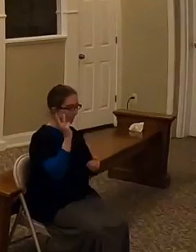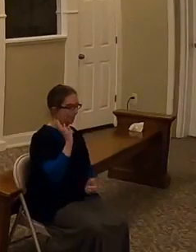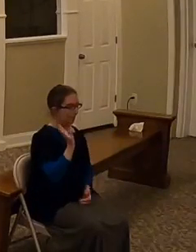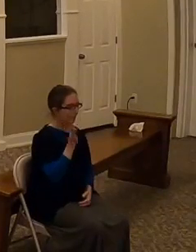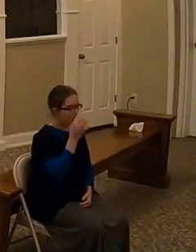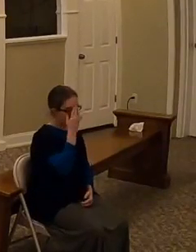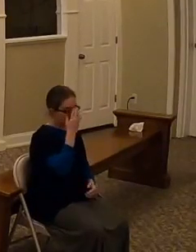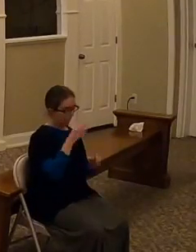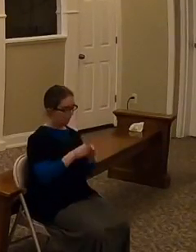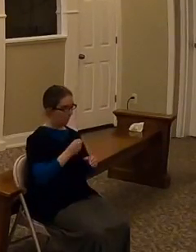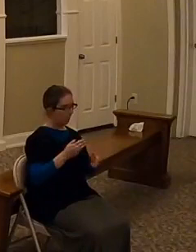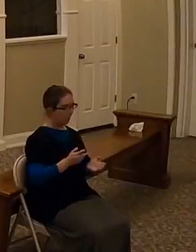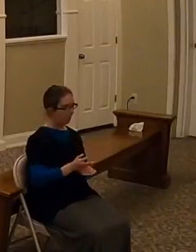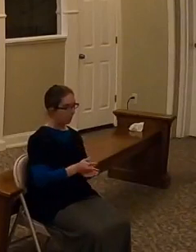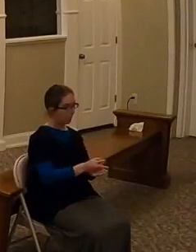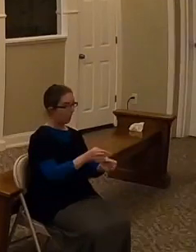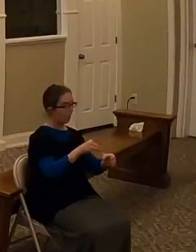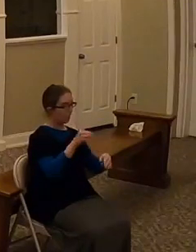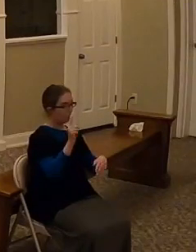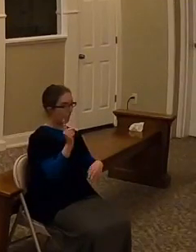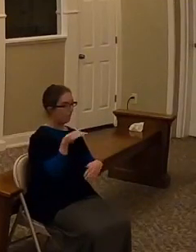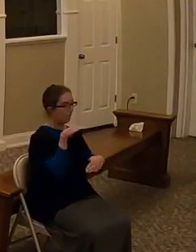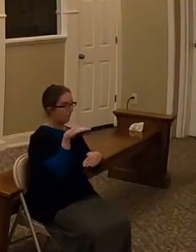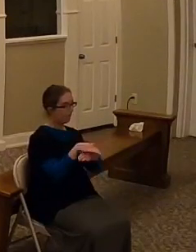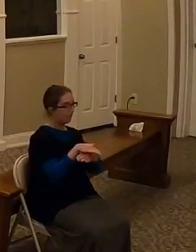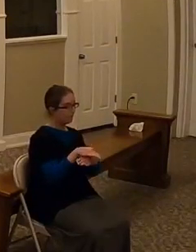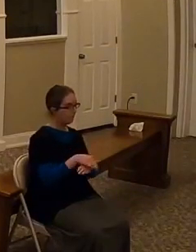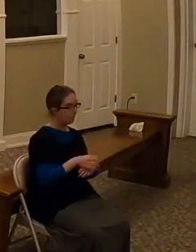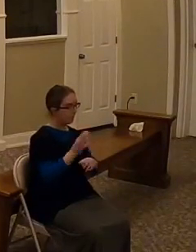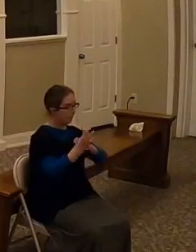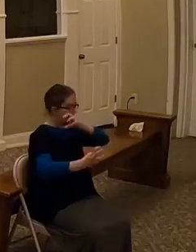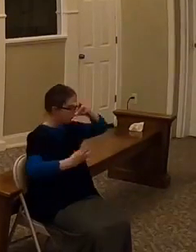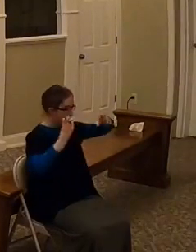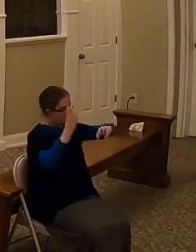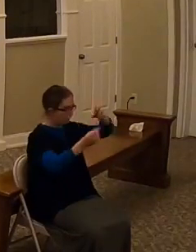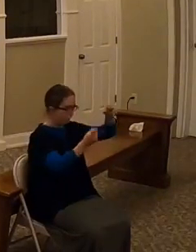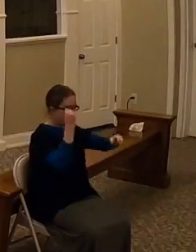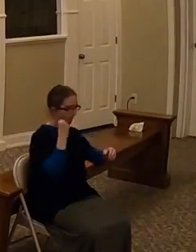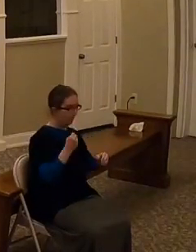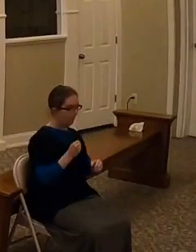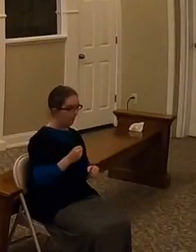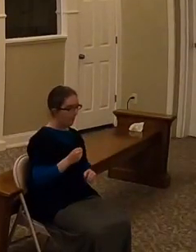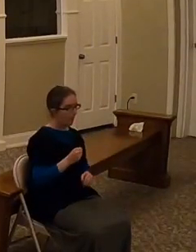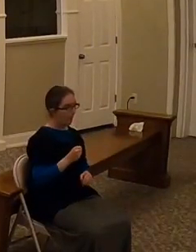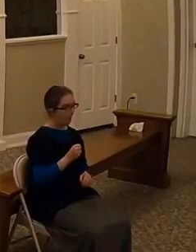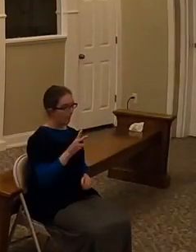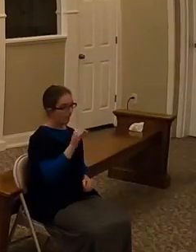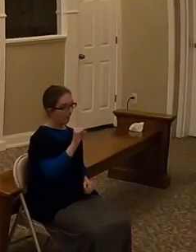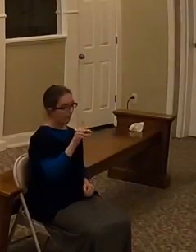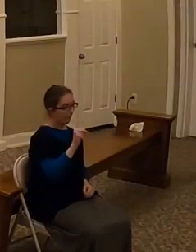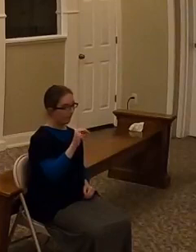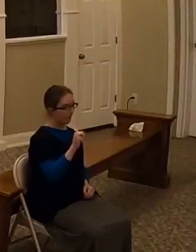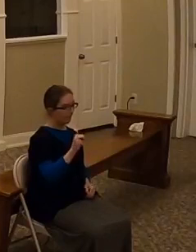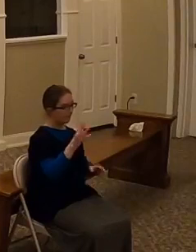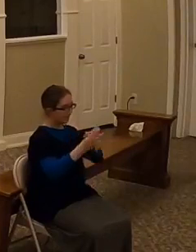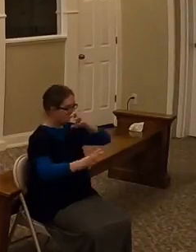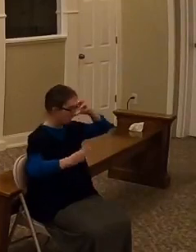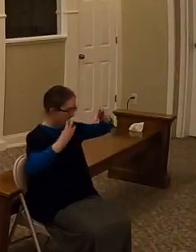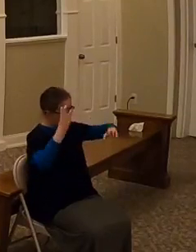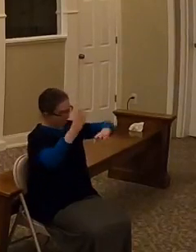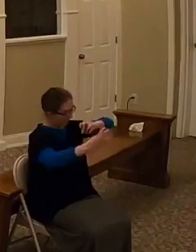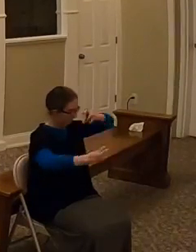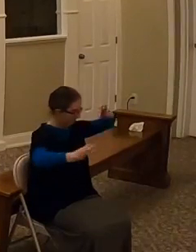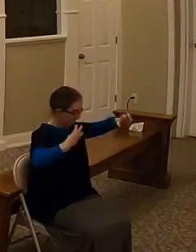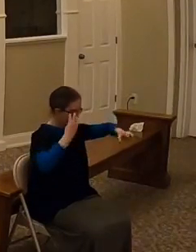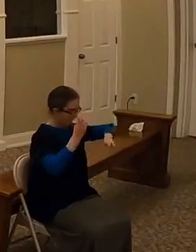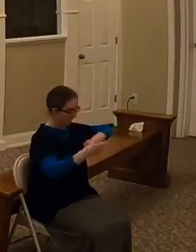And so he was, but they were out in a boat one evening. And a storm blew in, and it was a vicious storm, man.